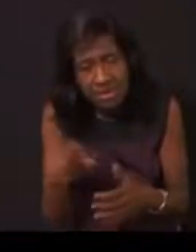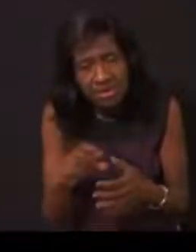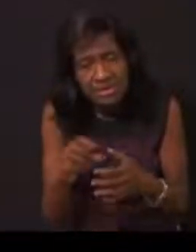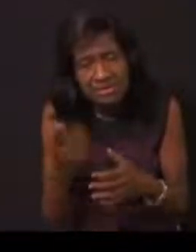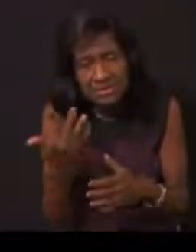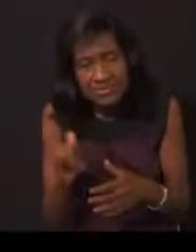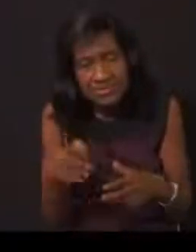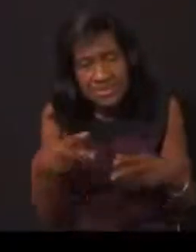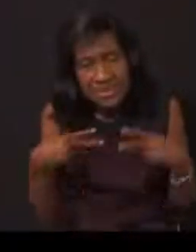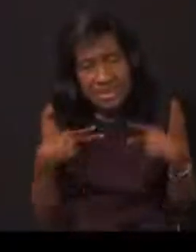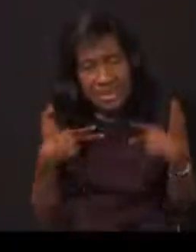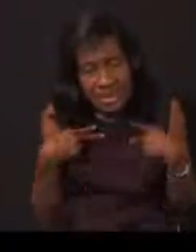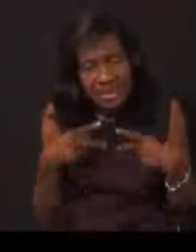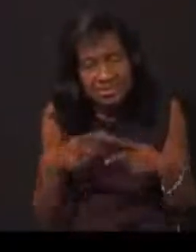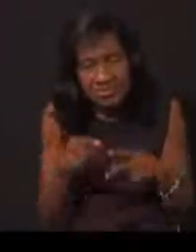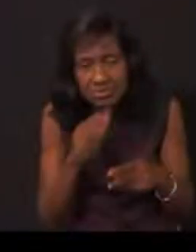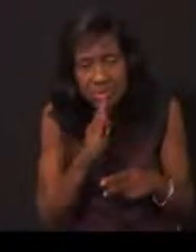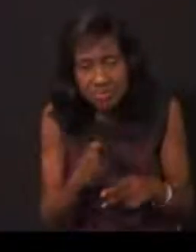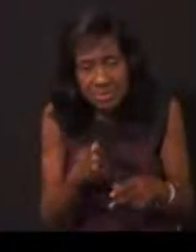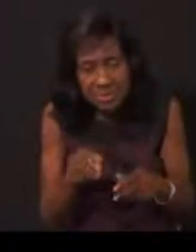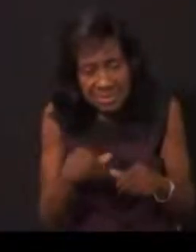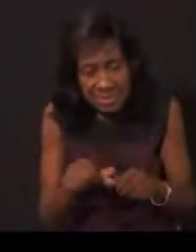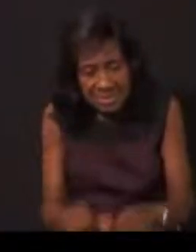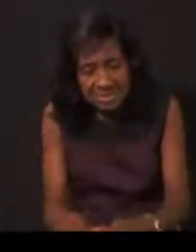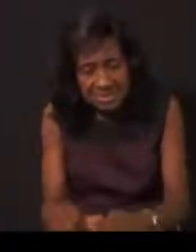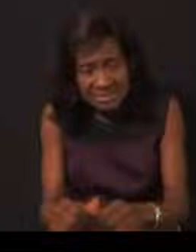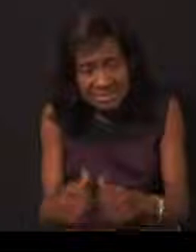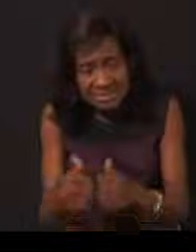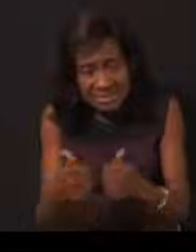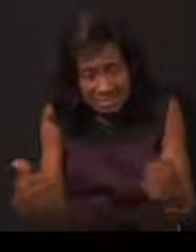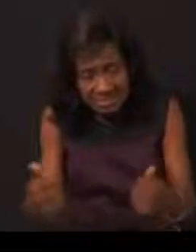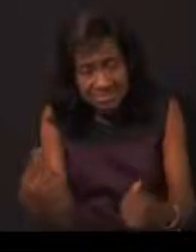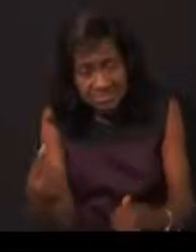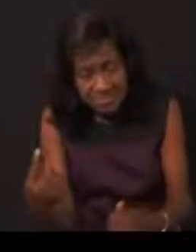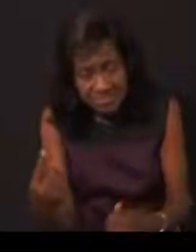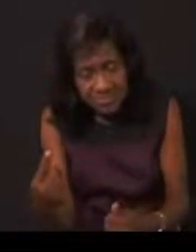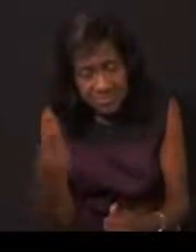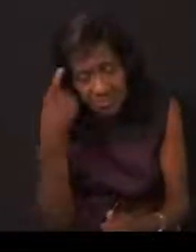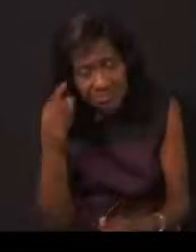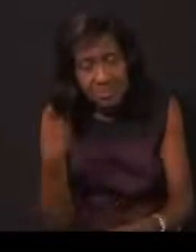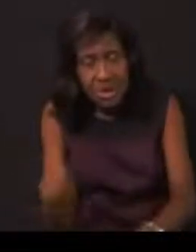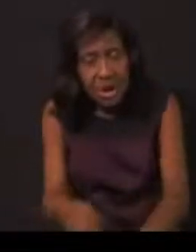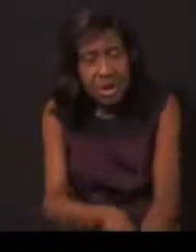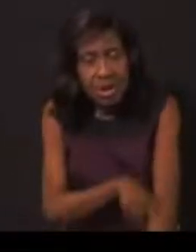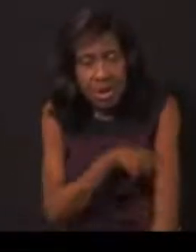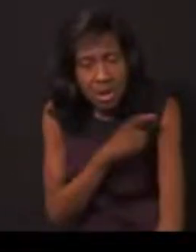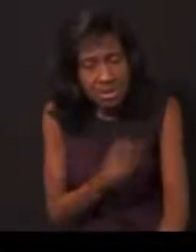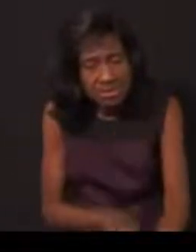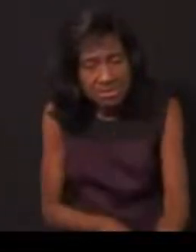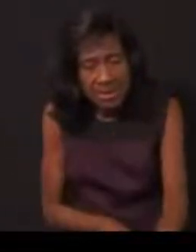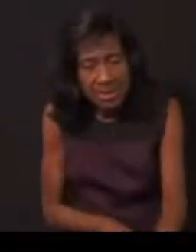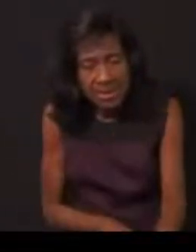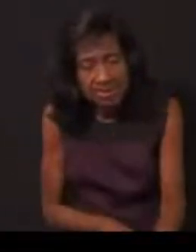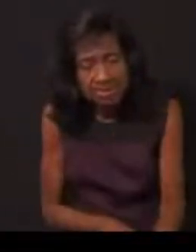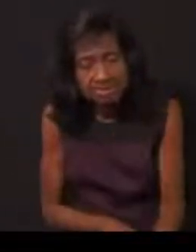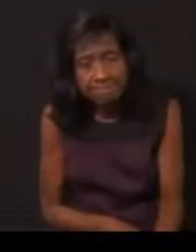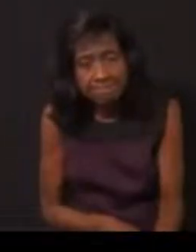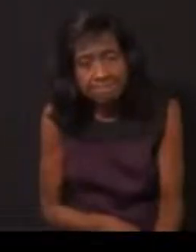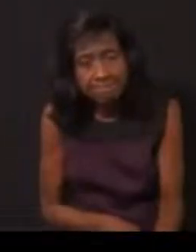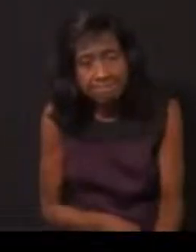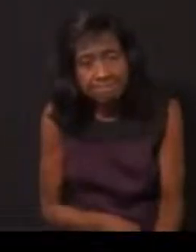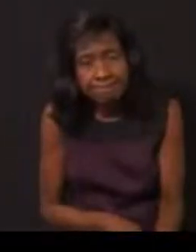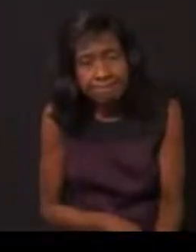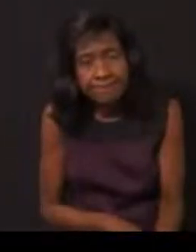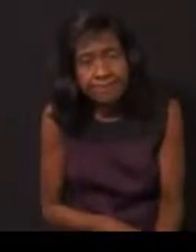and so they're absolutely strapped. And some of them have been in quarantine for a long time, and this is kind of quite common. So I just want to make sure that we